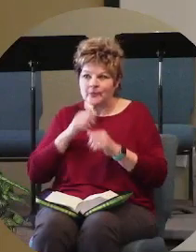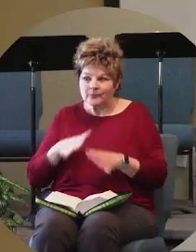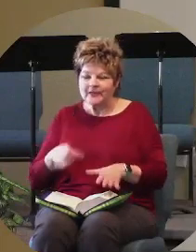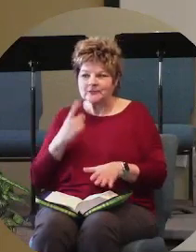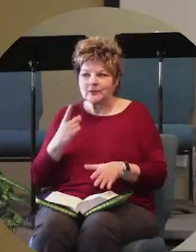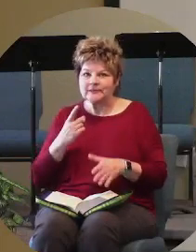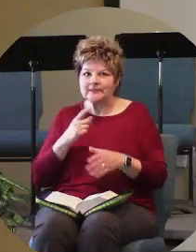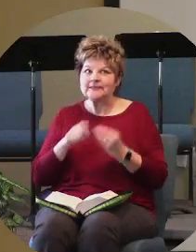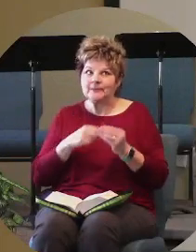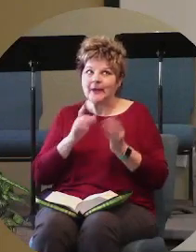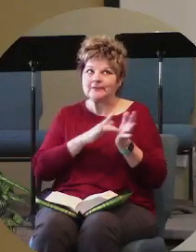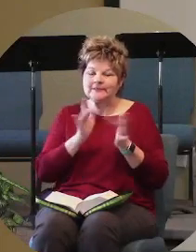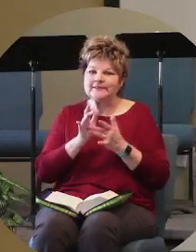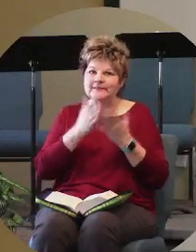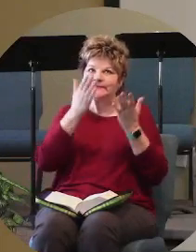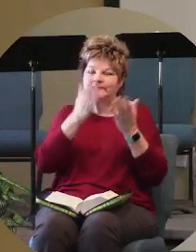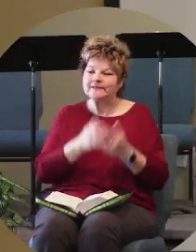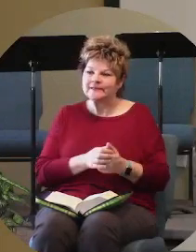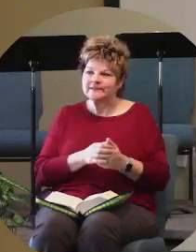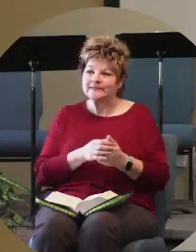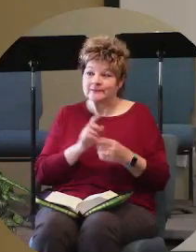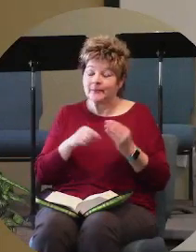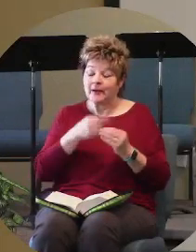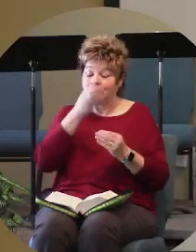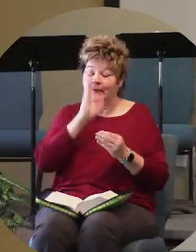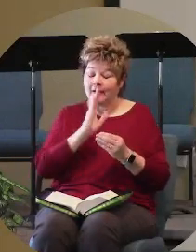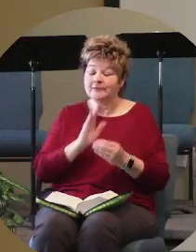about Jesus. It's about God.